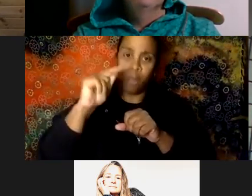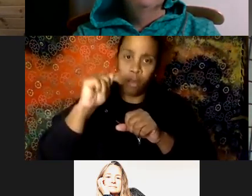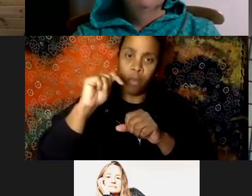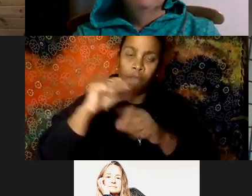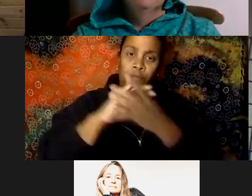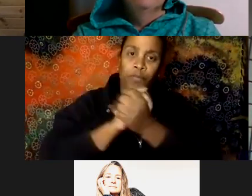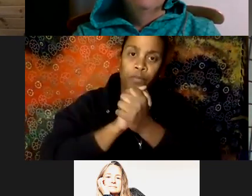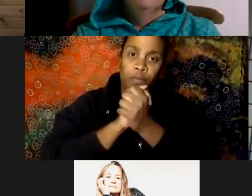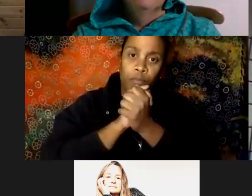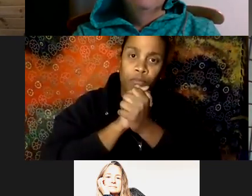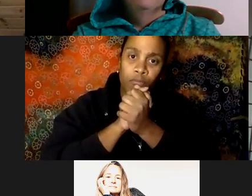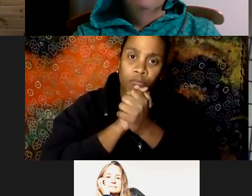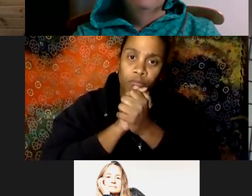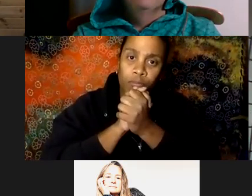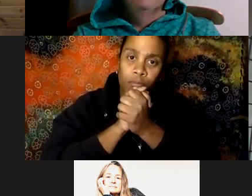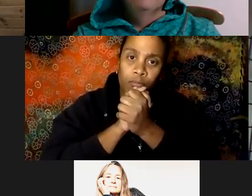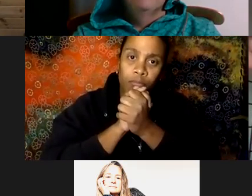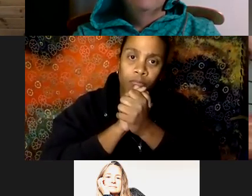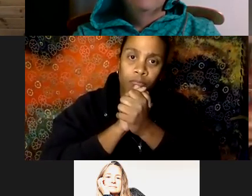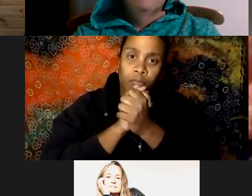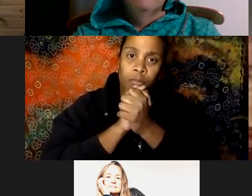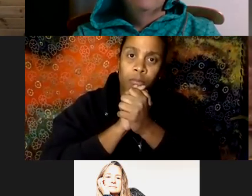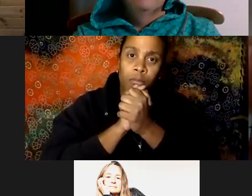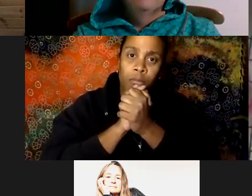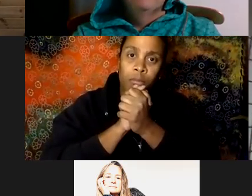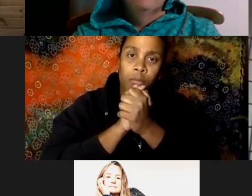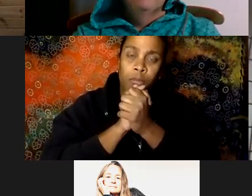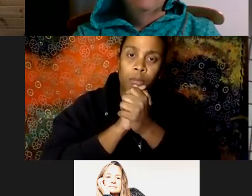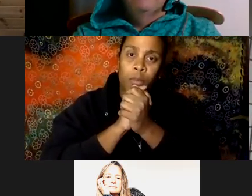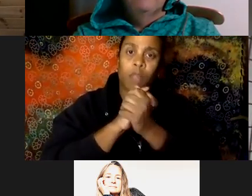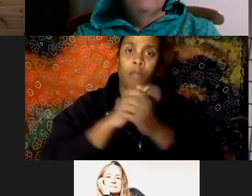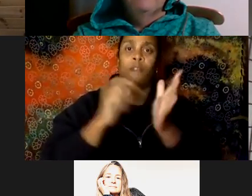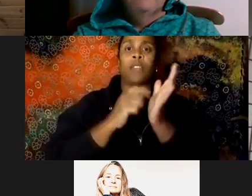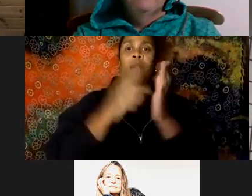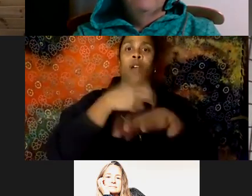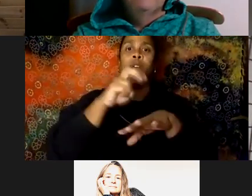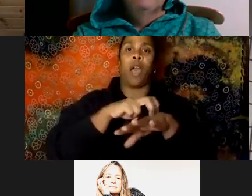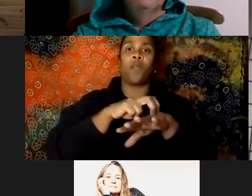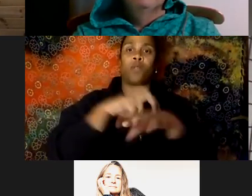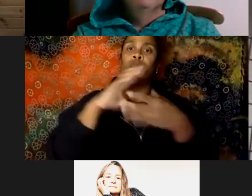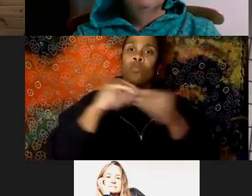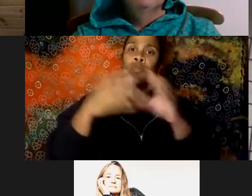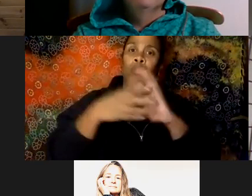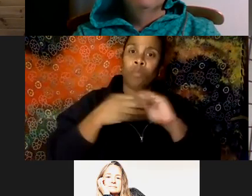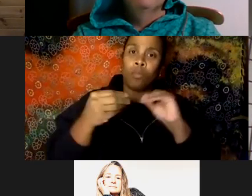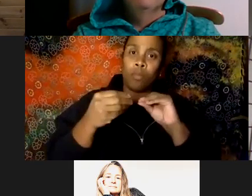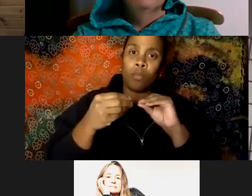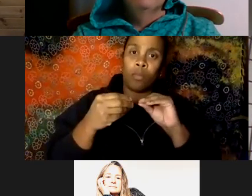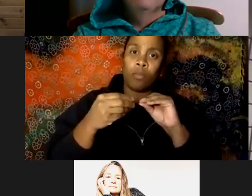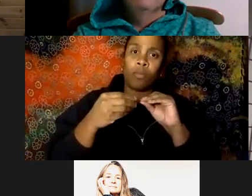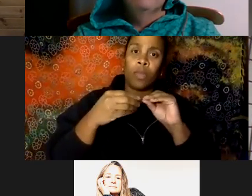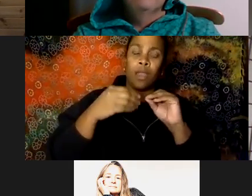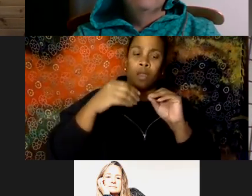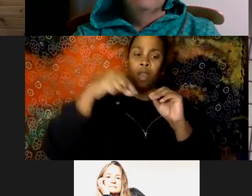the inspiration and impact of the black cat. For example, according to Irish mythology, Samhain was a time when the doorways to the other